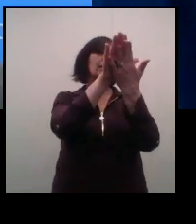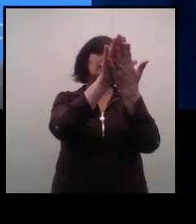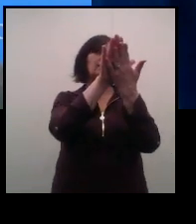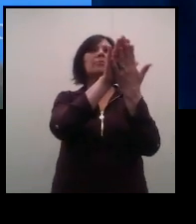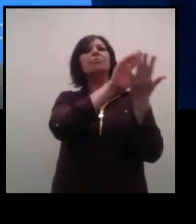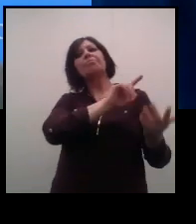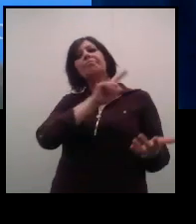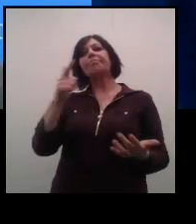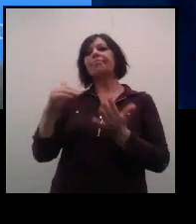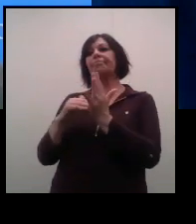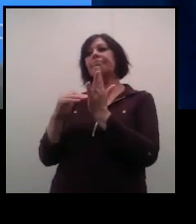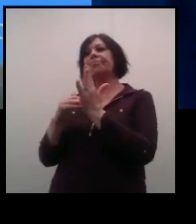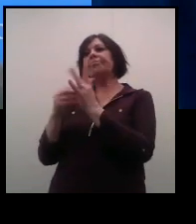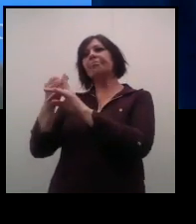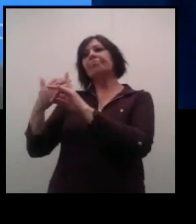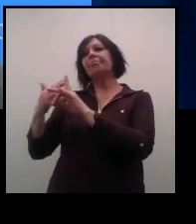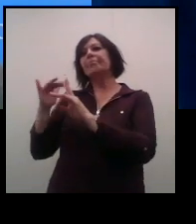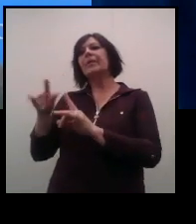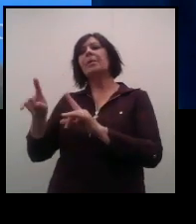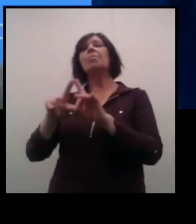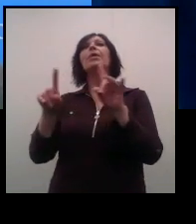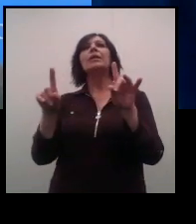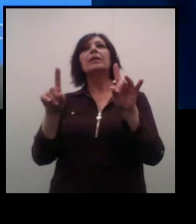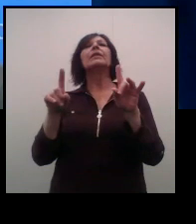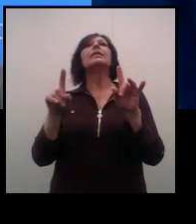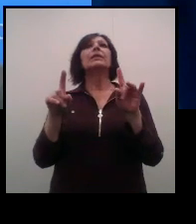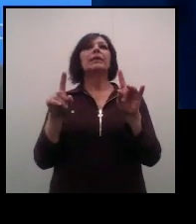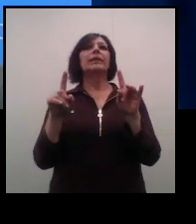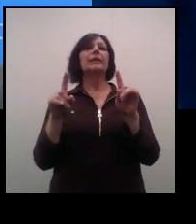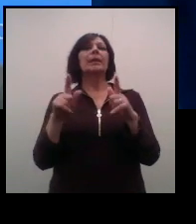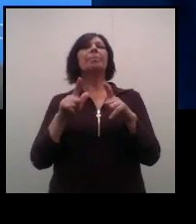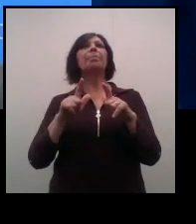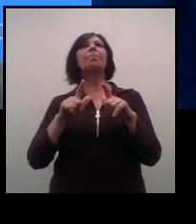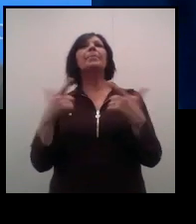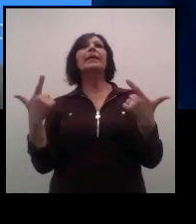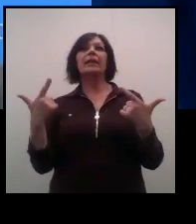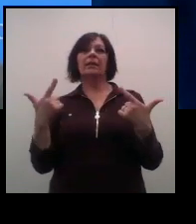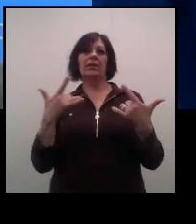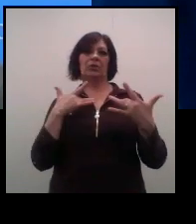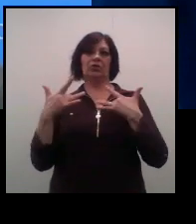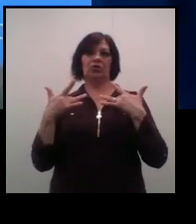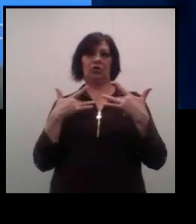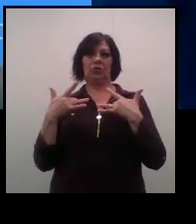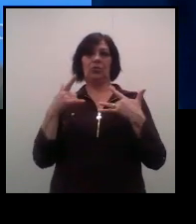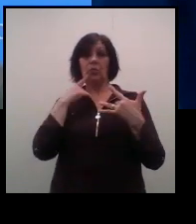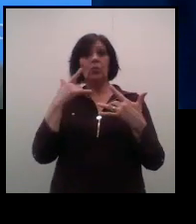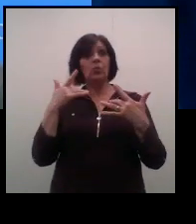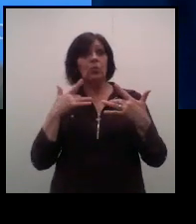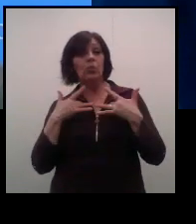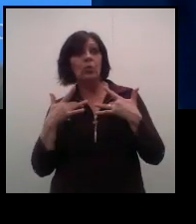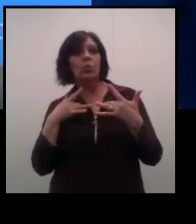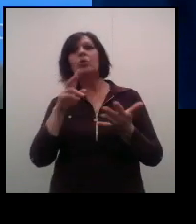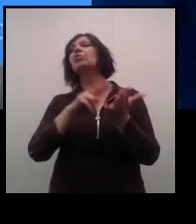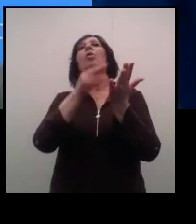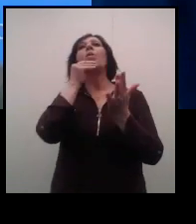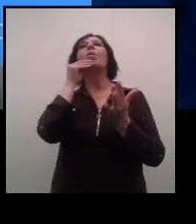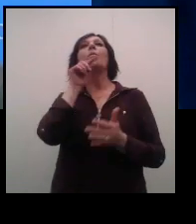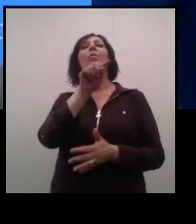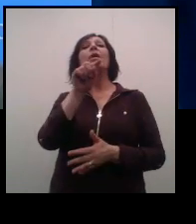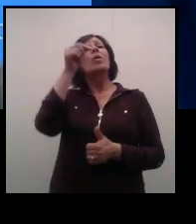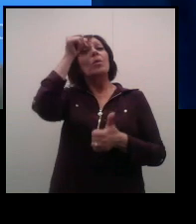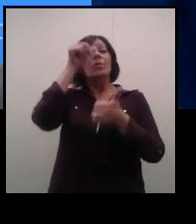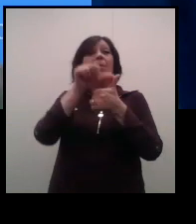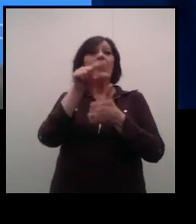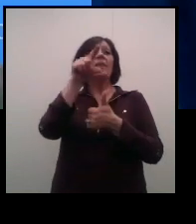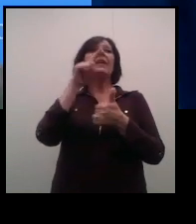over to Dr. Burstein to talk a little bit more, but it is a big concern. We are very worried. And remember, nursing